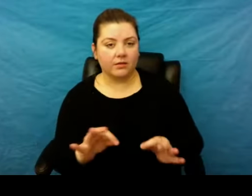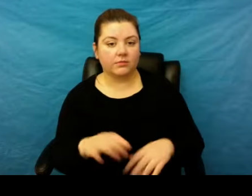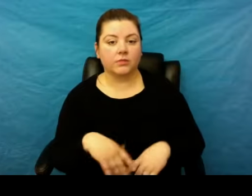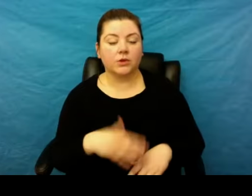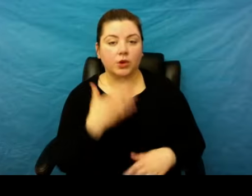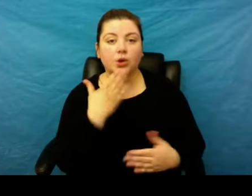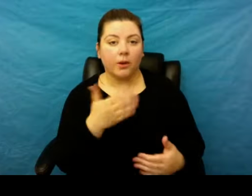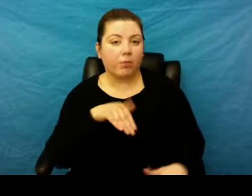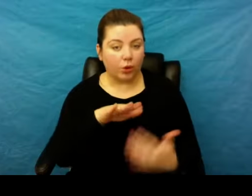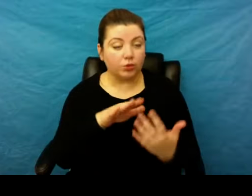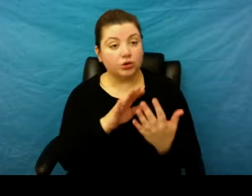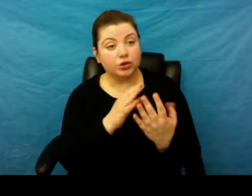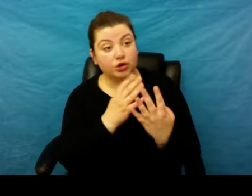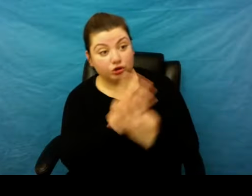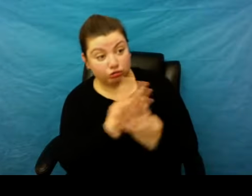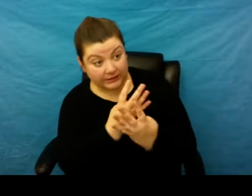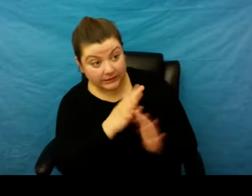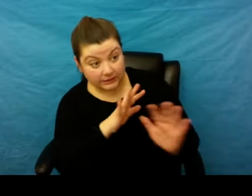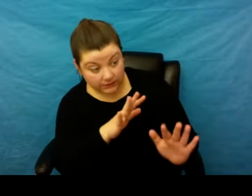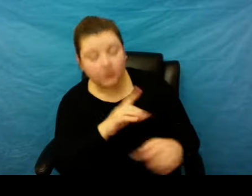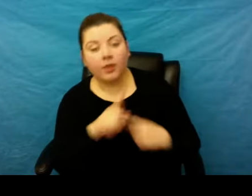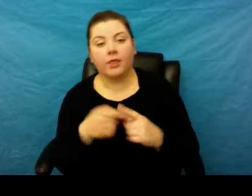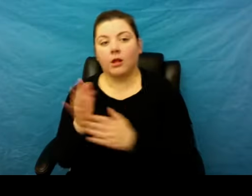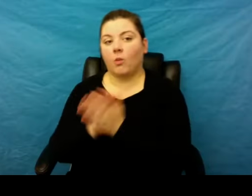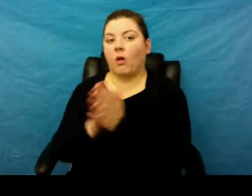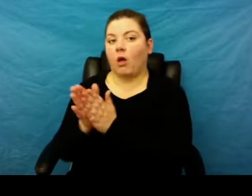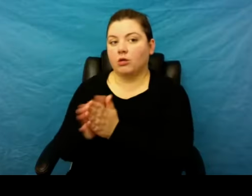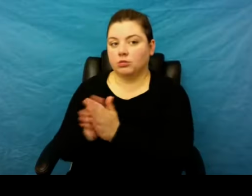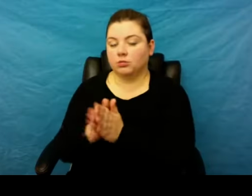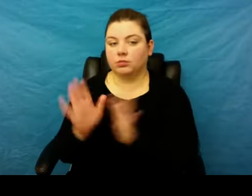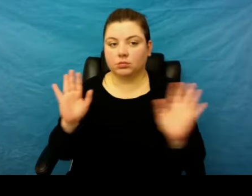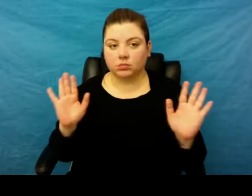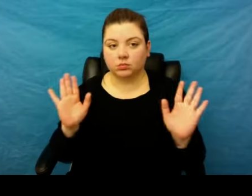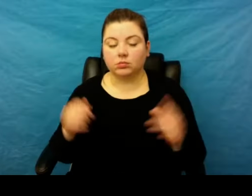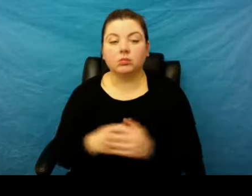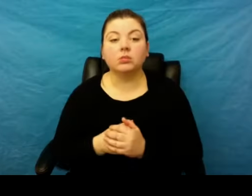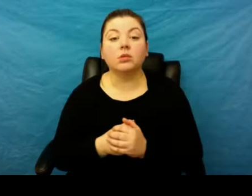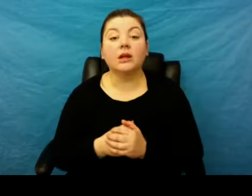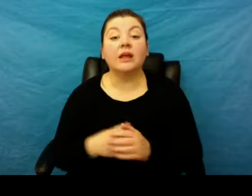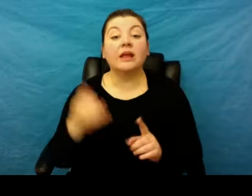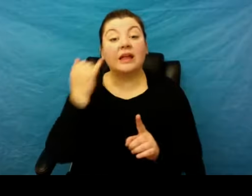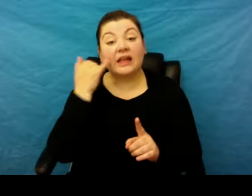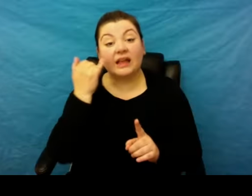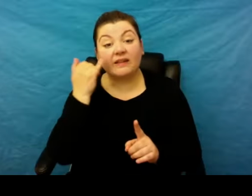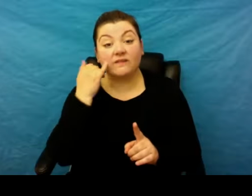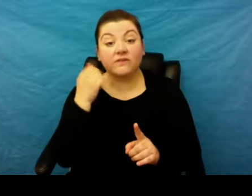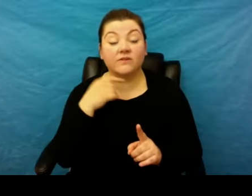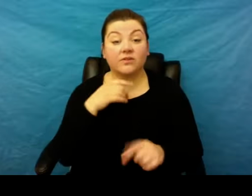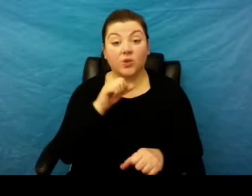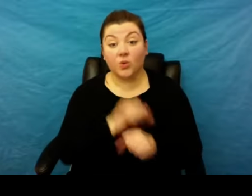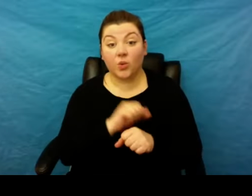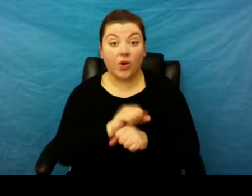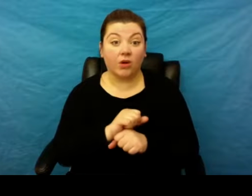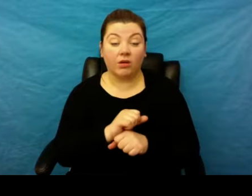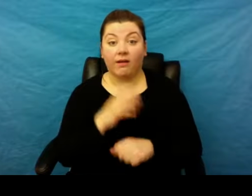important, is screening people and hand hygiene. I think if you were doing ostomy care at the epicenter in New